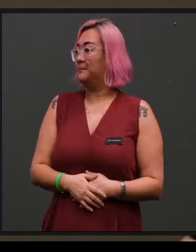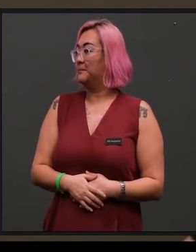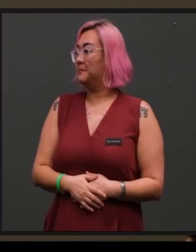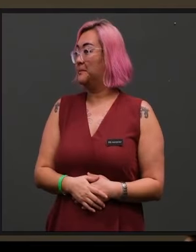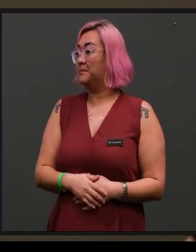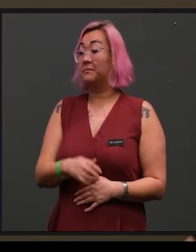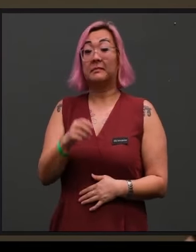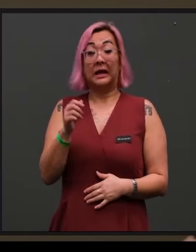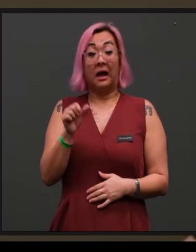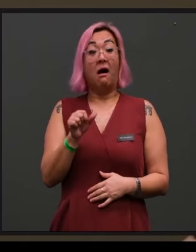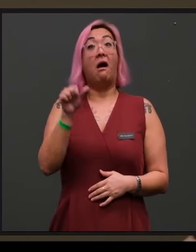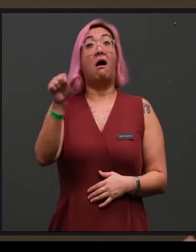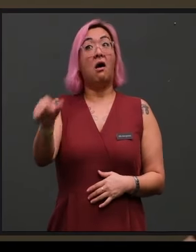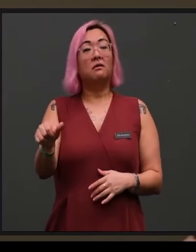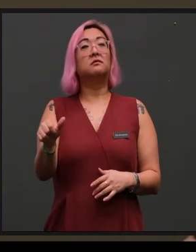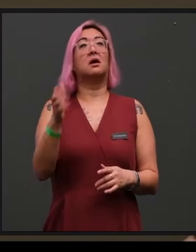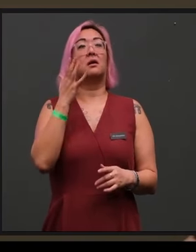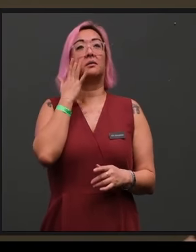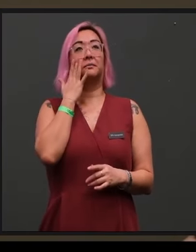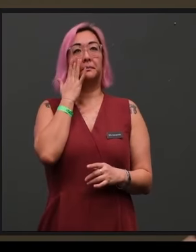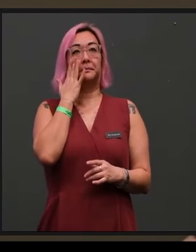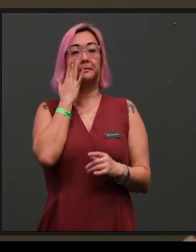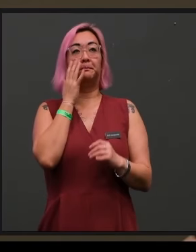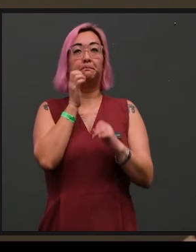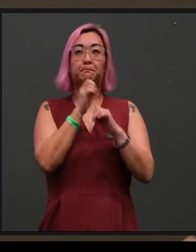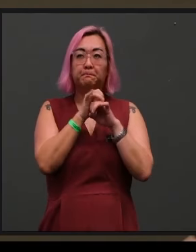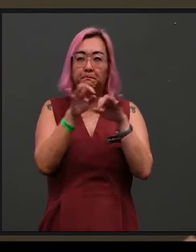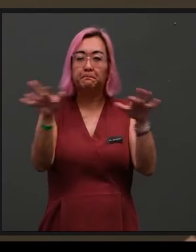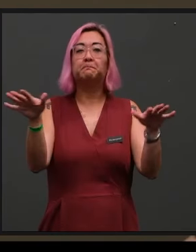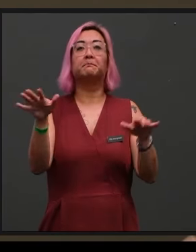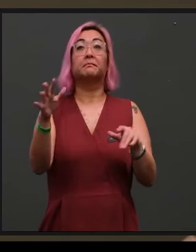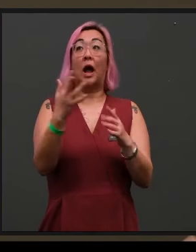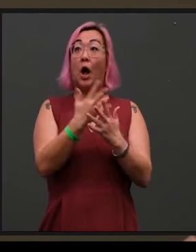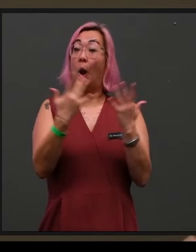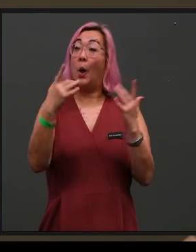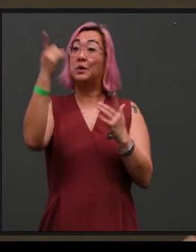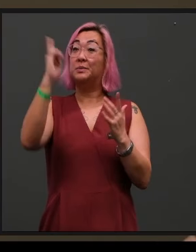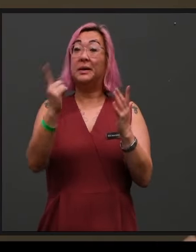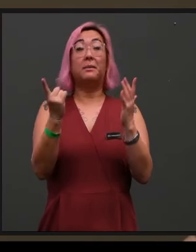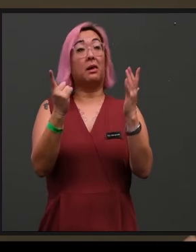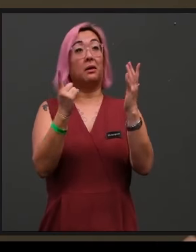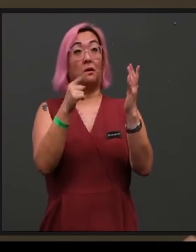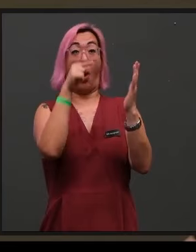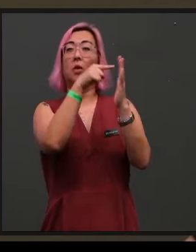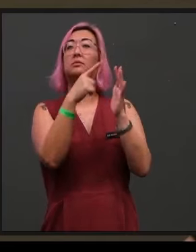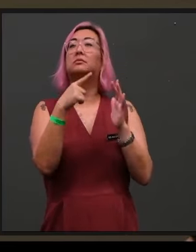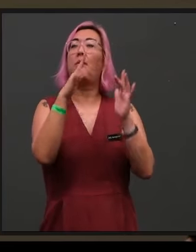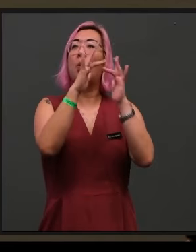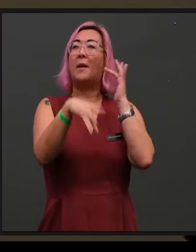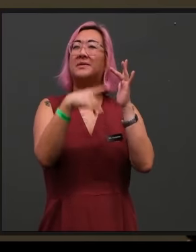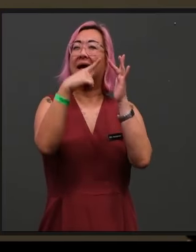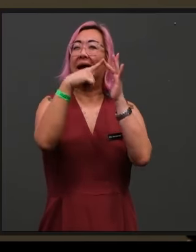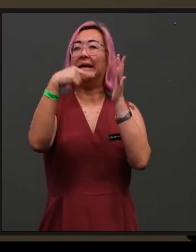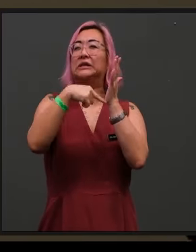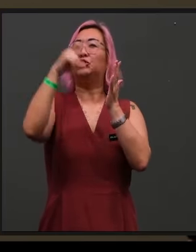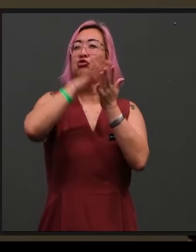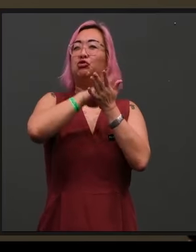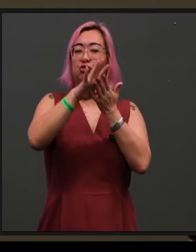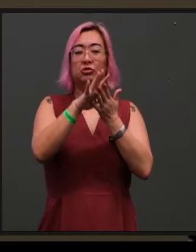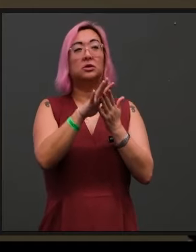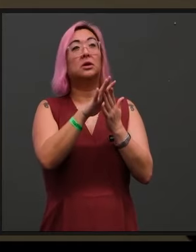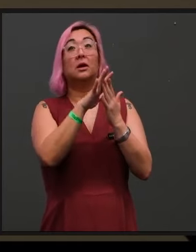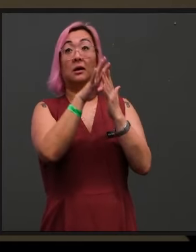afterwards, I saw that there was a lot of people leaving reviews on the itch page, and sort of the response was much bigger and much more.